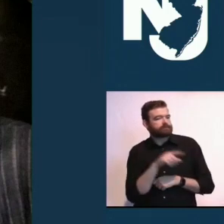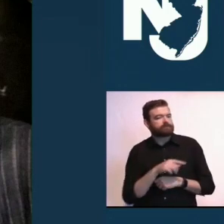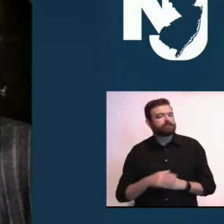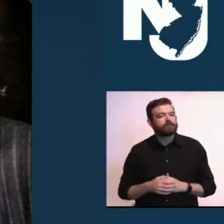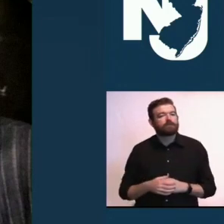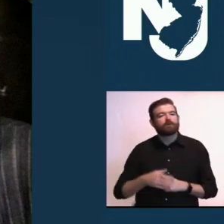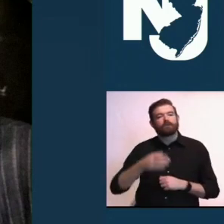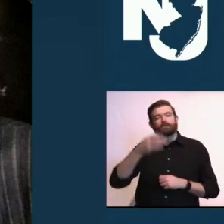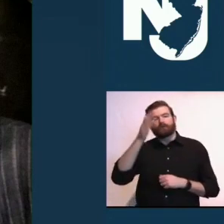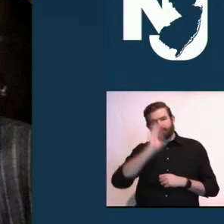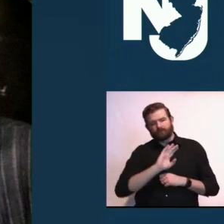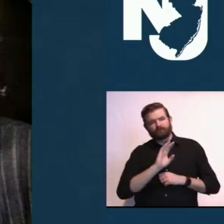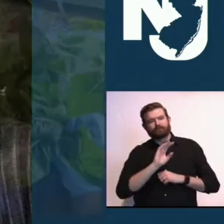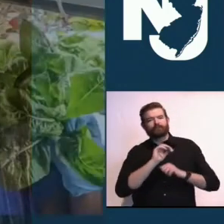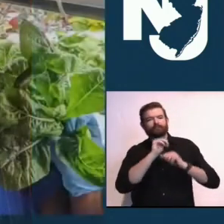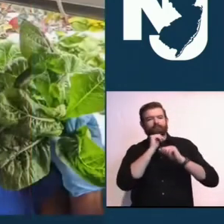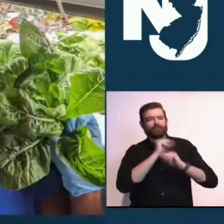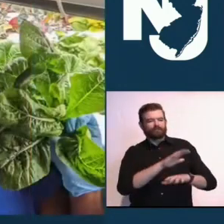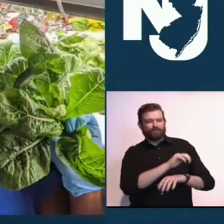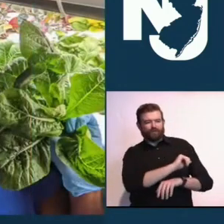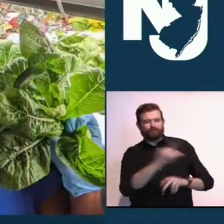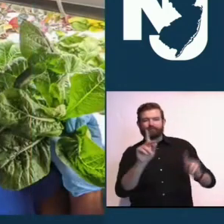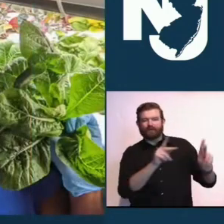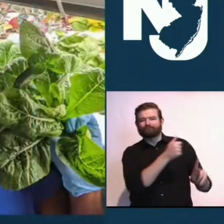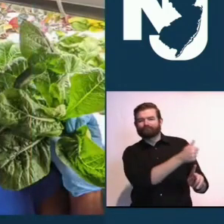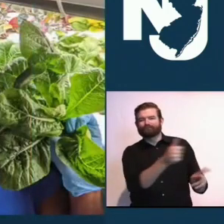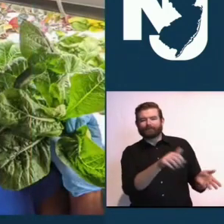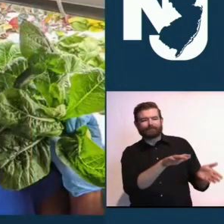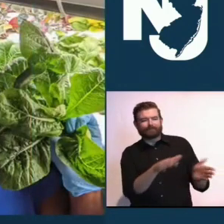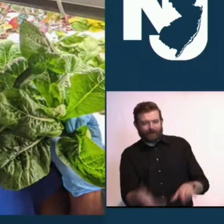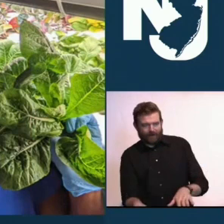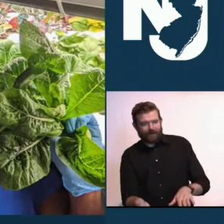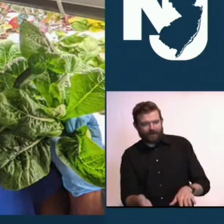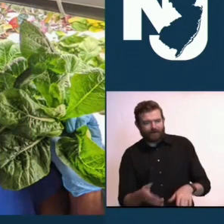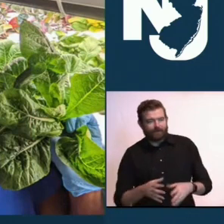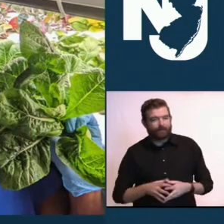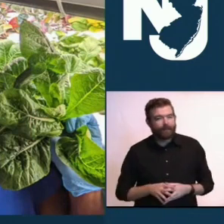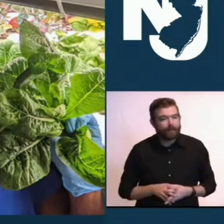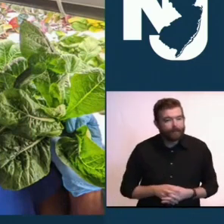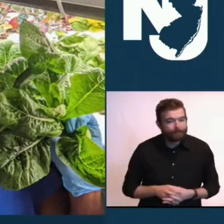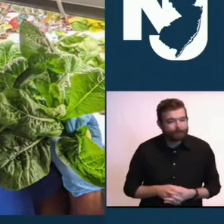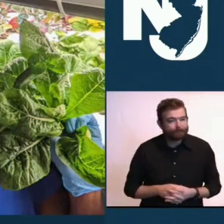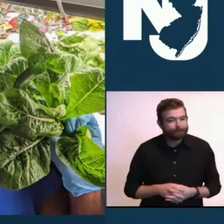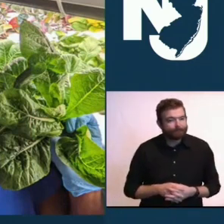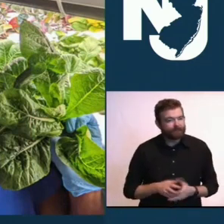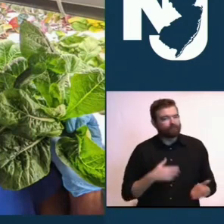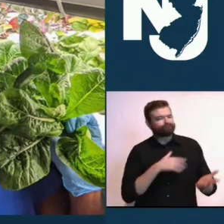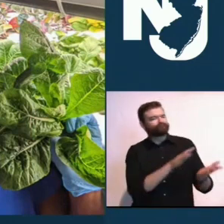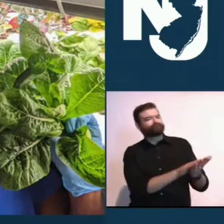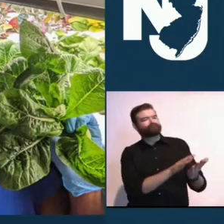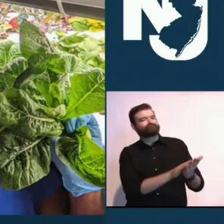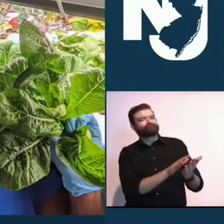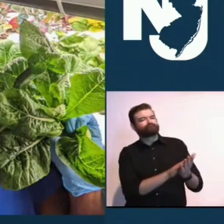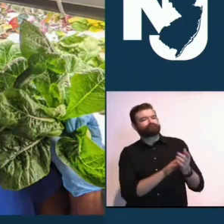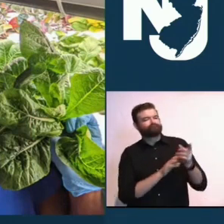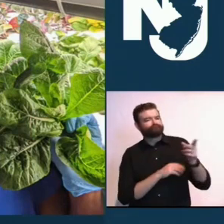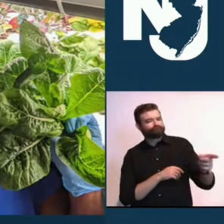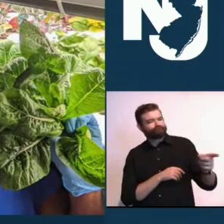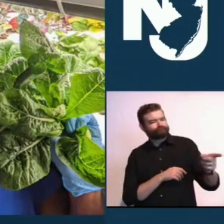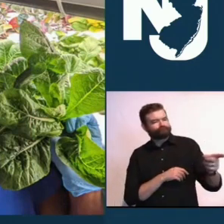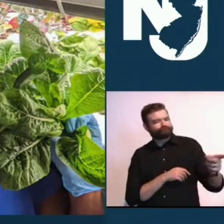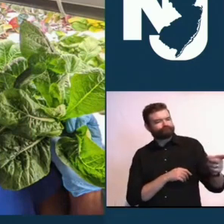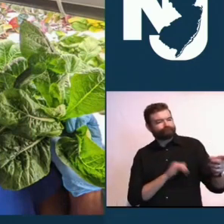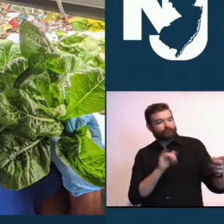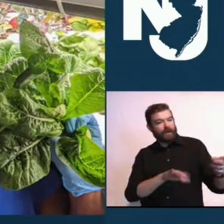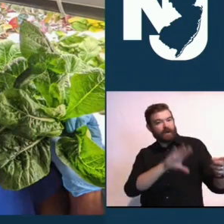lost. Next up, I want to give a quick shout out to another of the innovative companies helping to strengthen our state's economy,